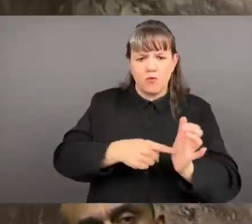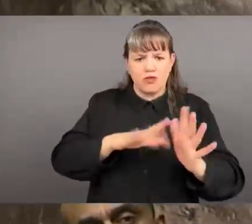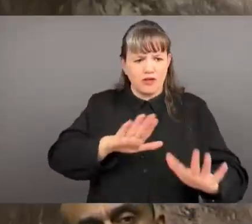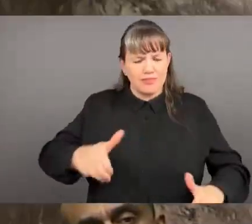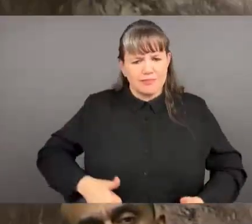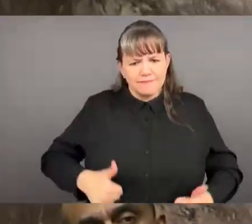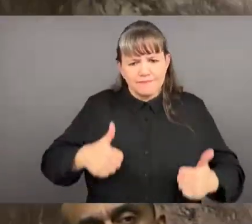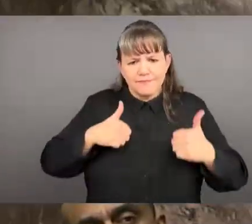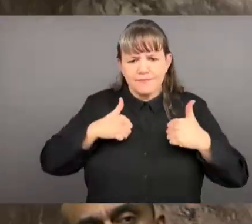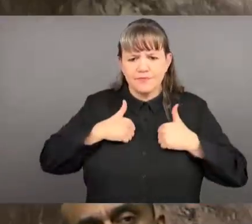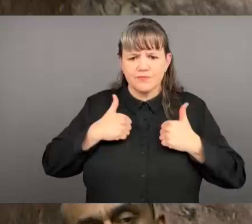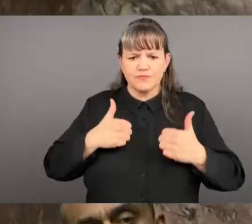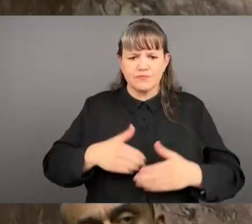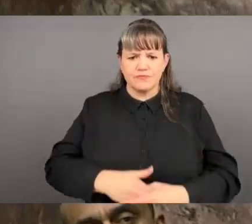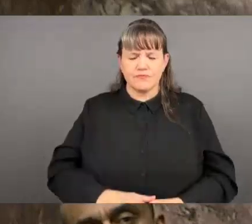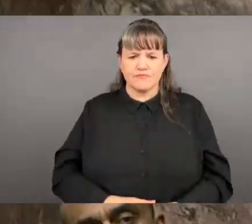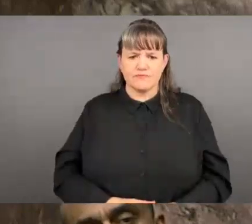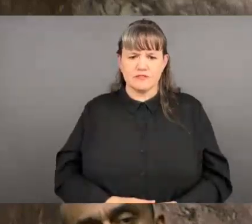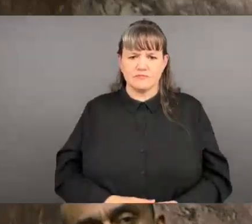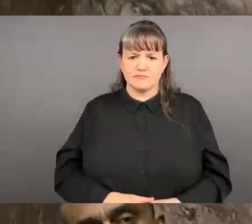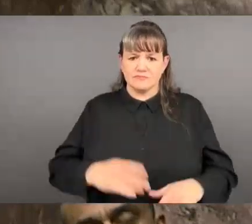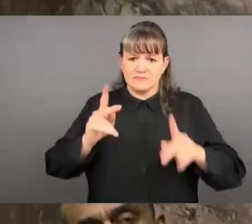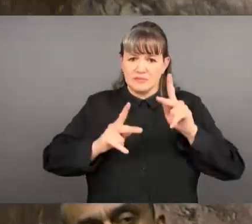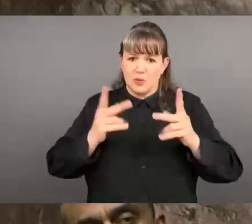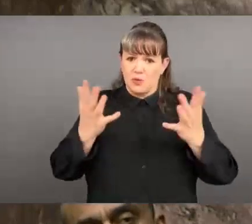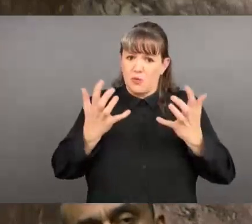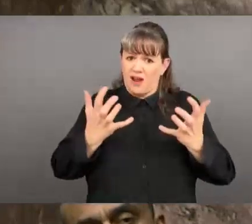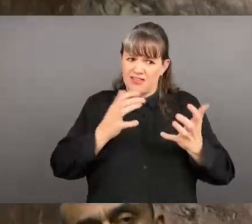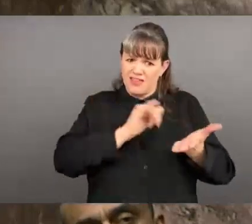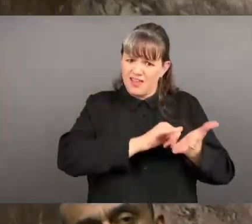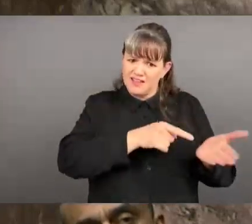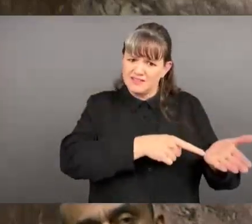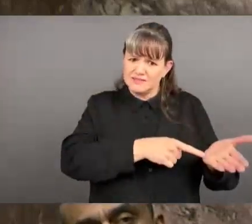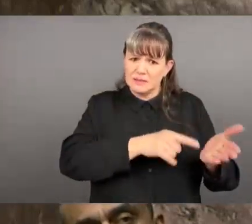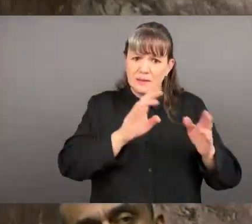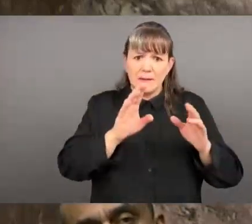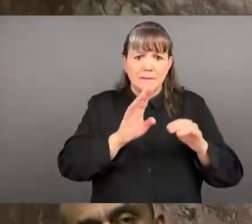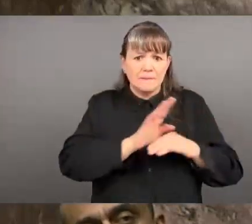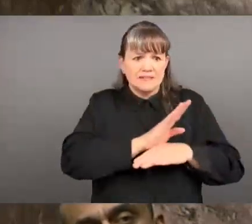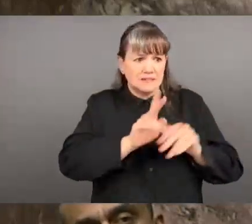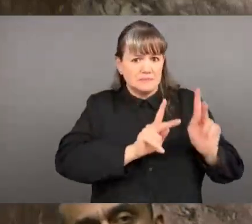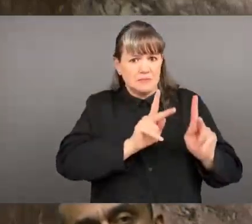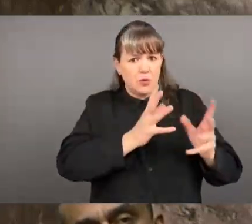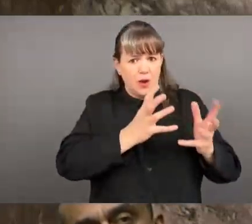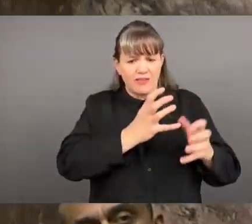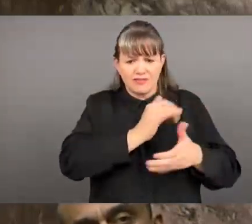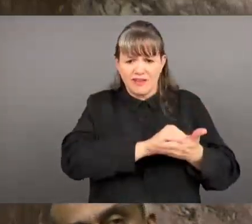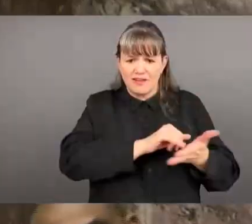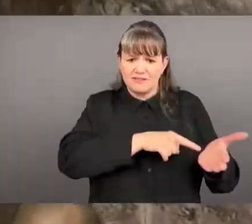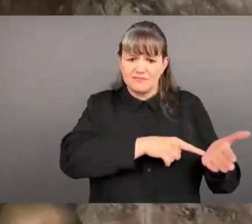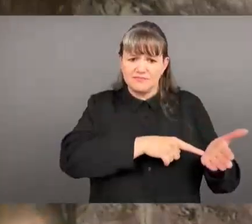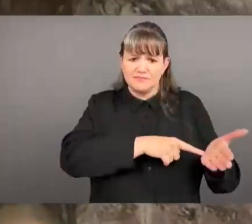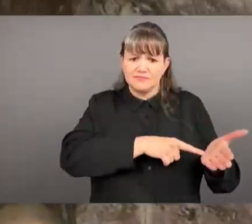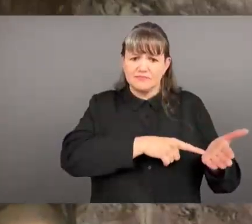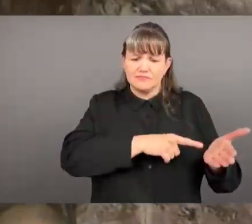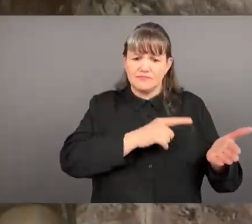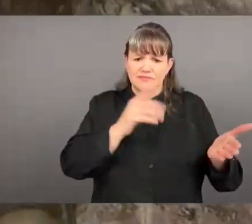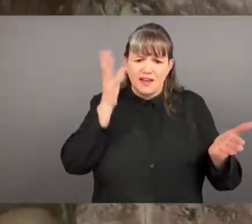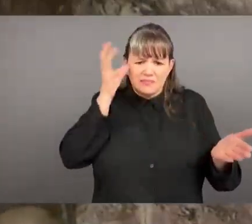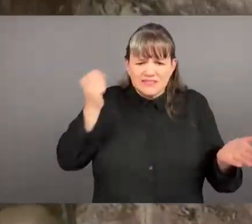business community has been asking for, Honourable Speaker, and is what is just plain common sense, Honourable Speaker, something missing from that side of the